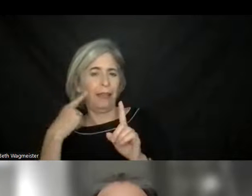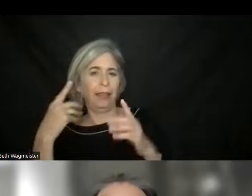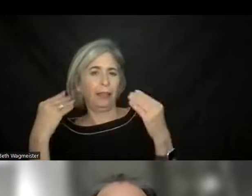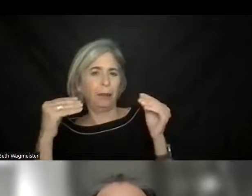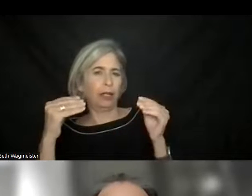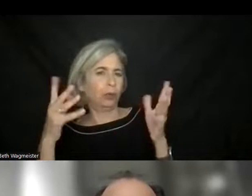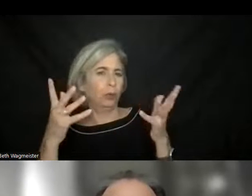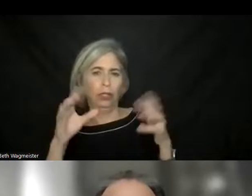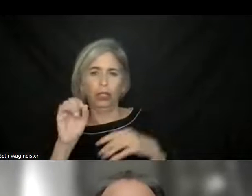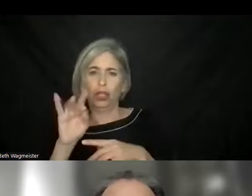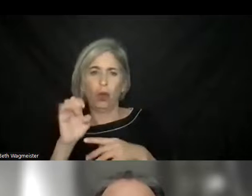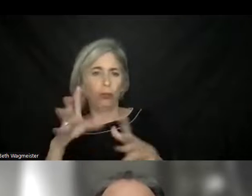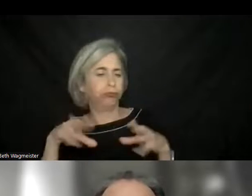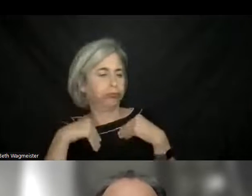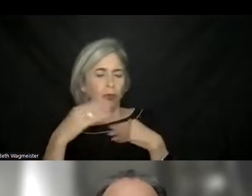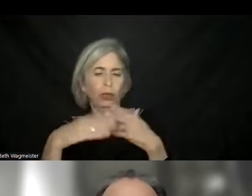whatever we do, and they should.